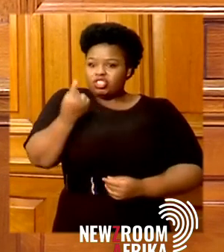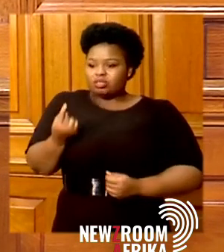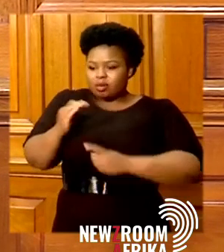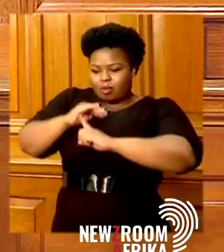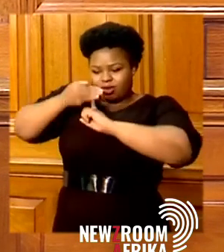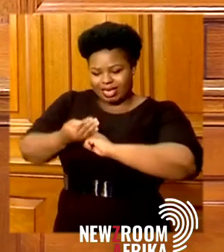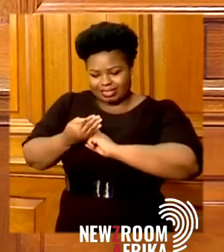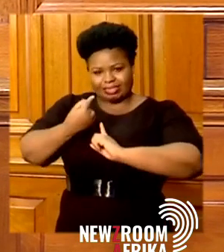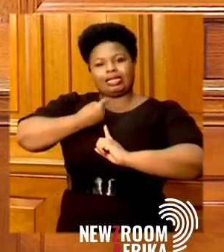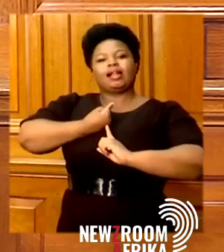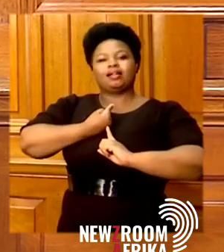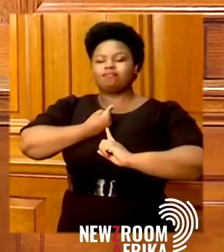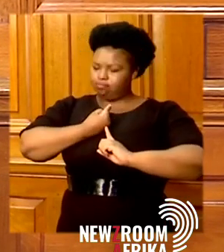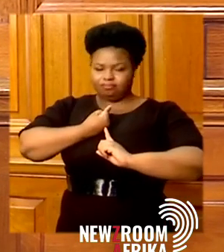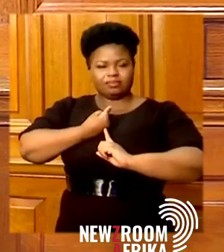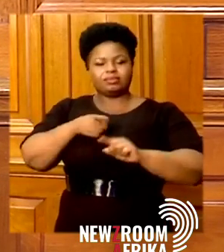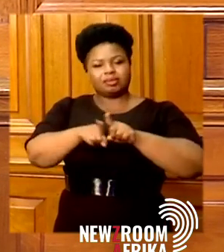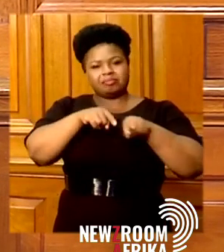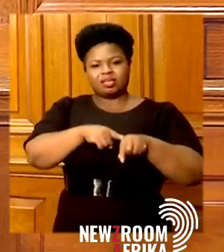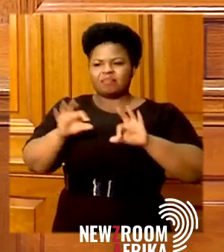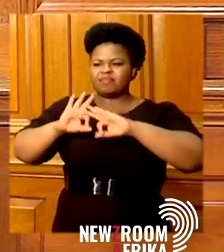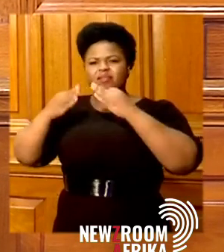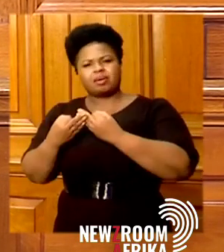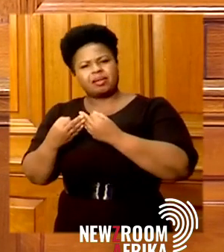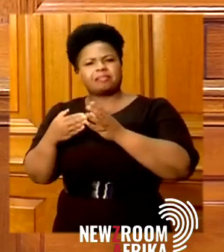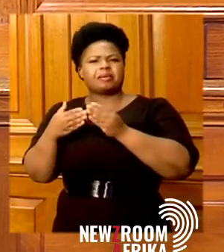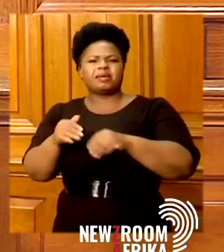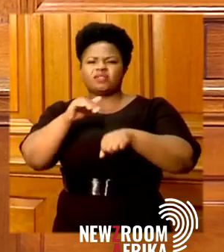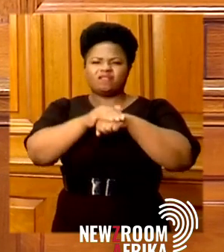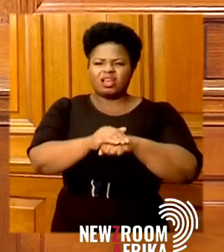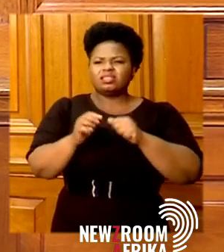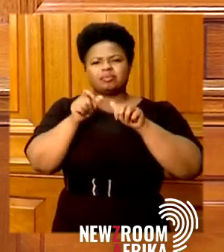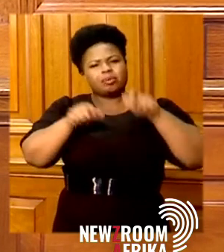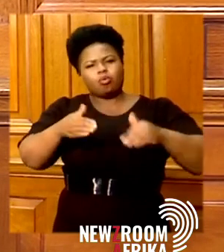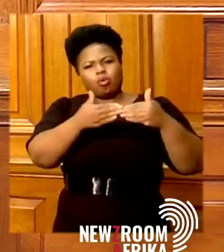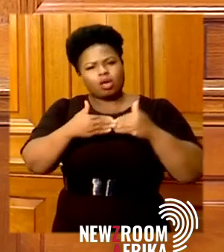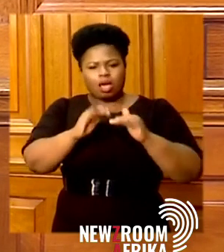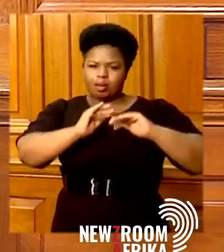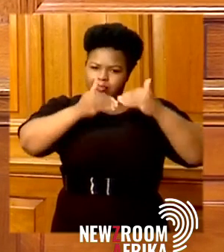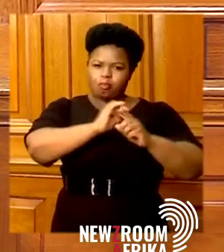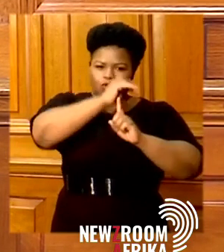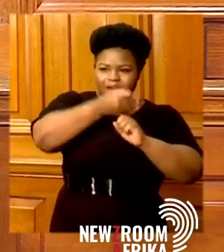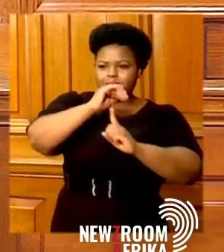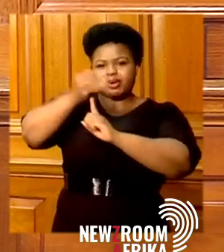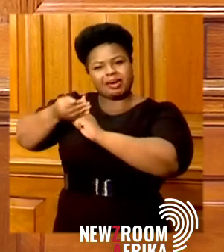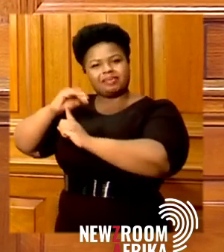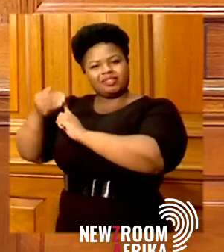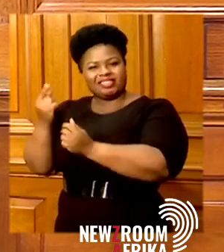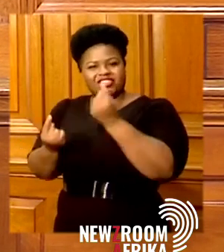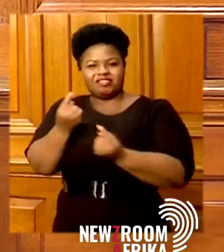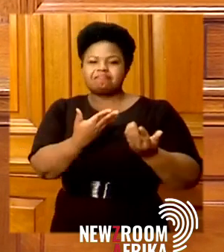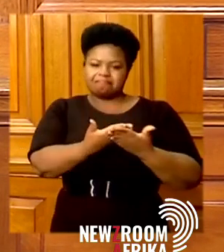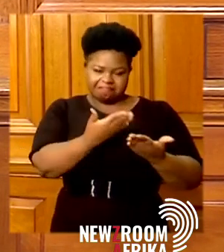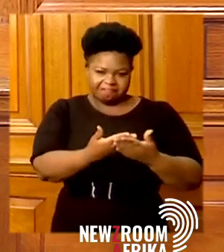protect those who we love and we care for. Following these measures is